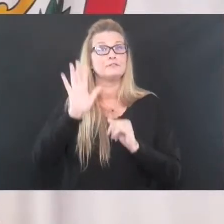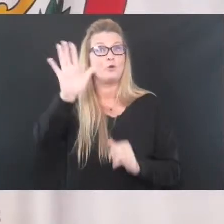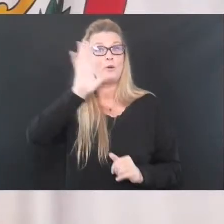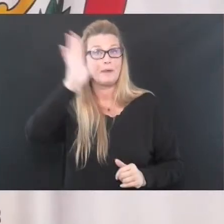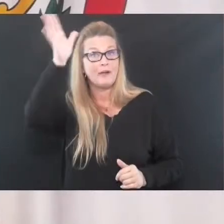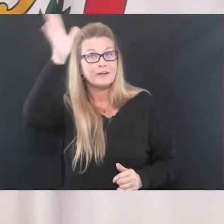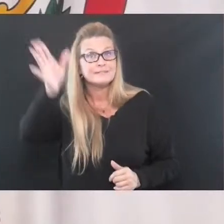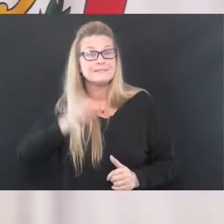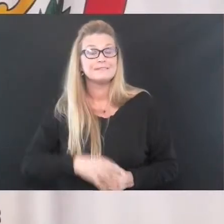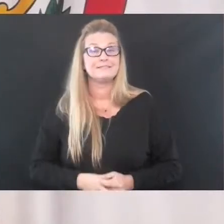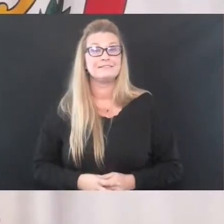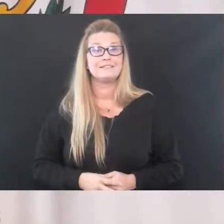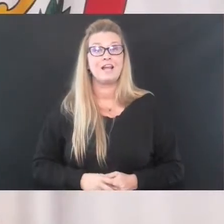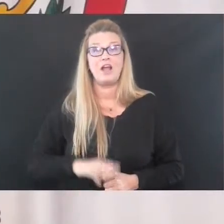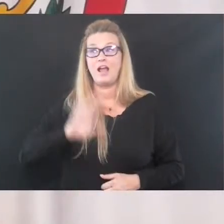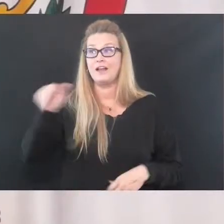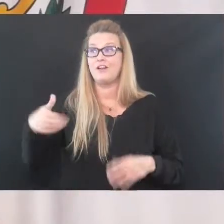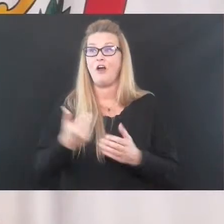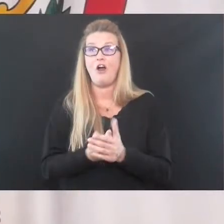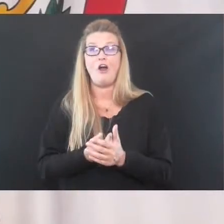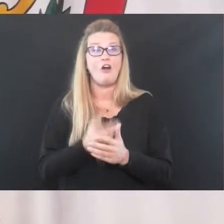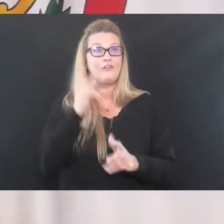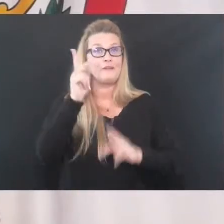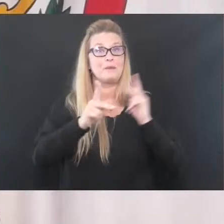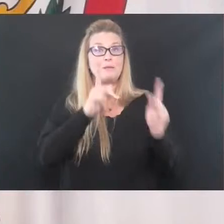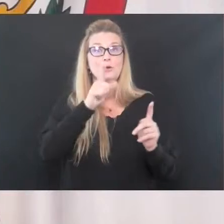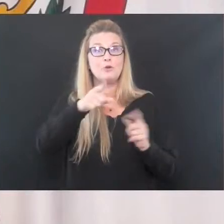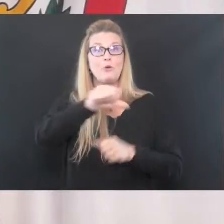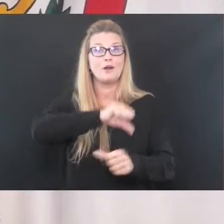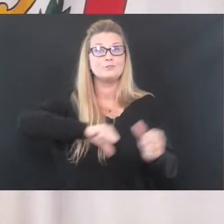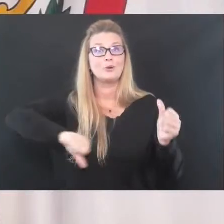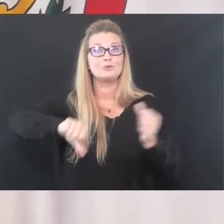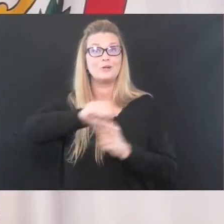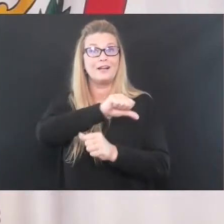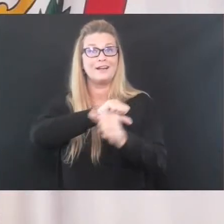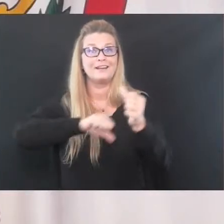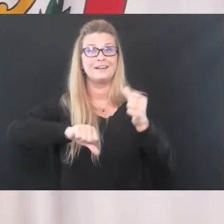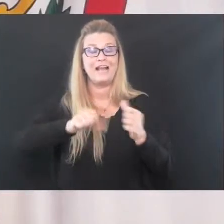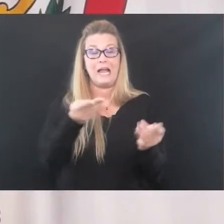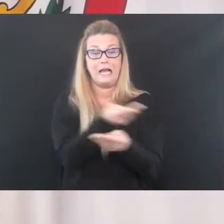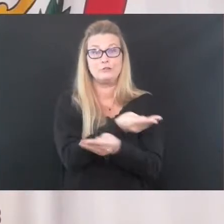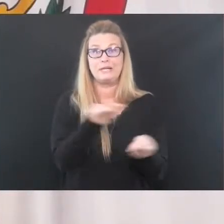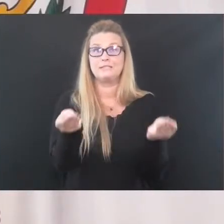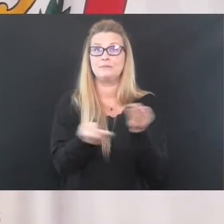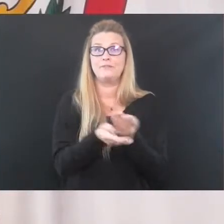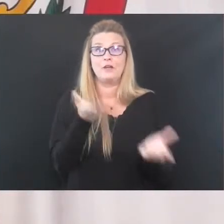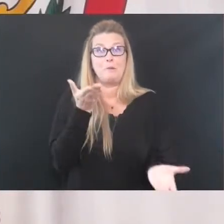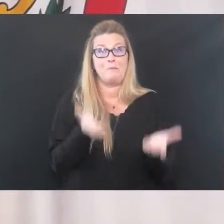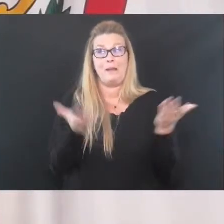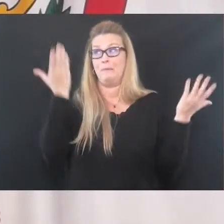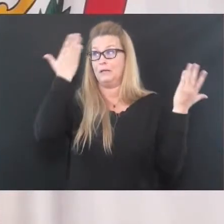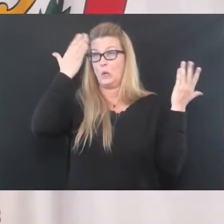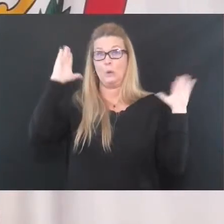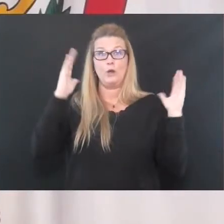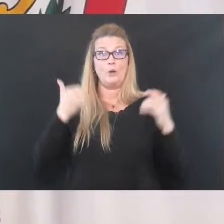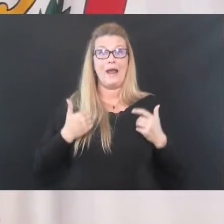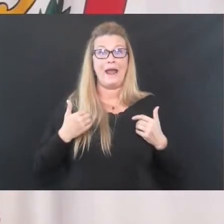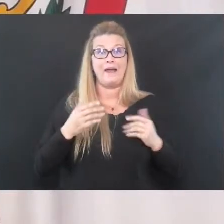parents and all those that you're intermingling with and transmitting something that you may not even know you